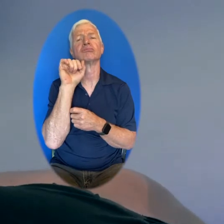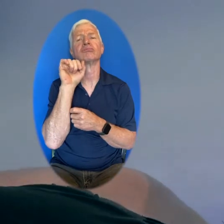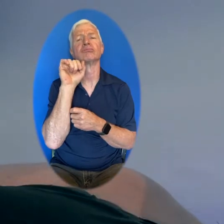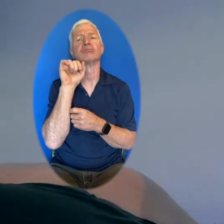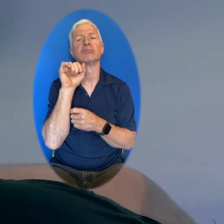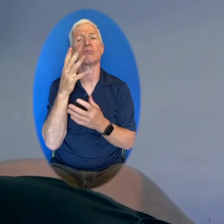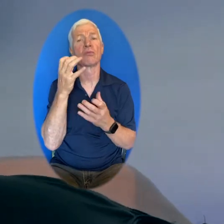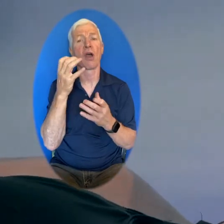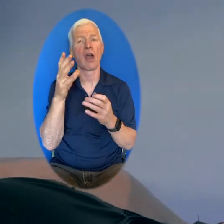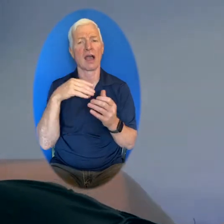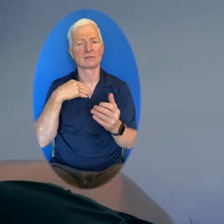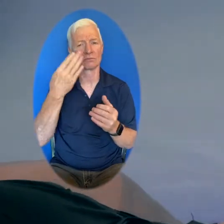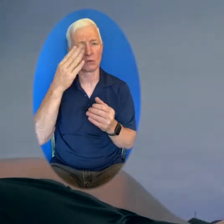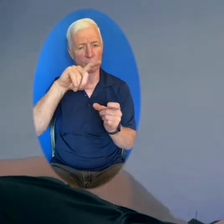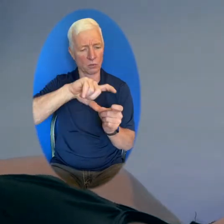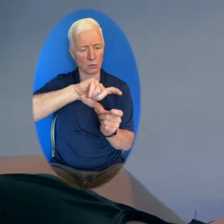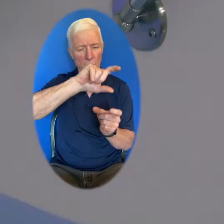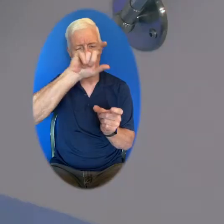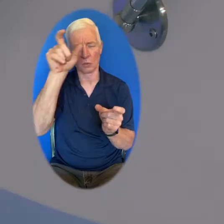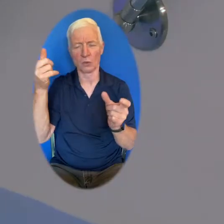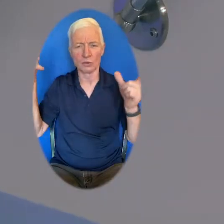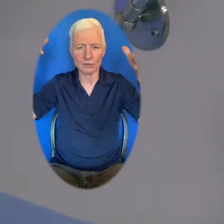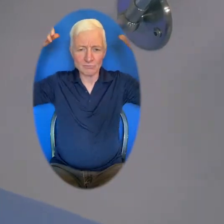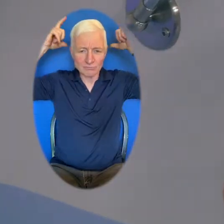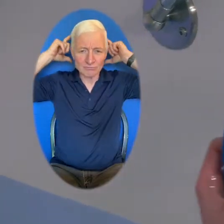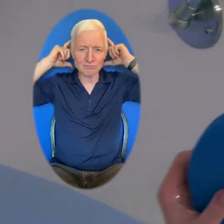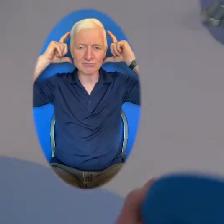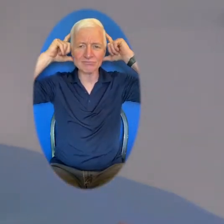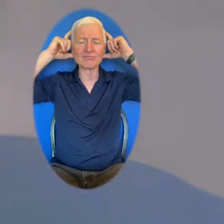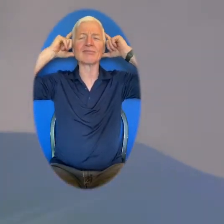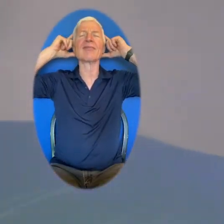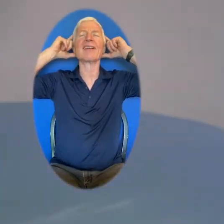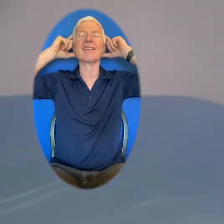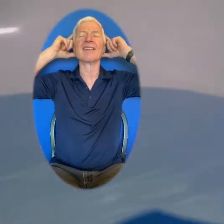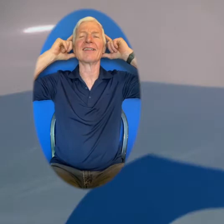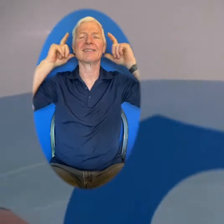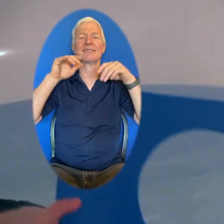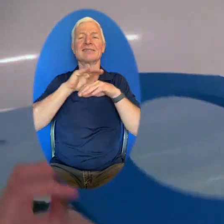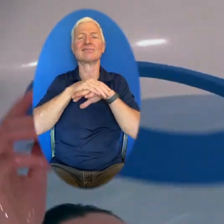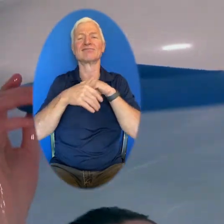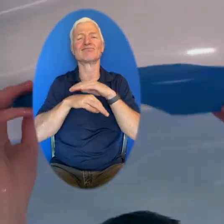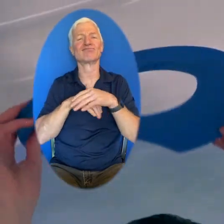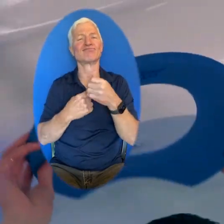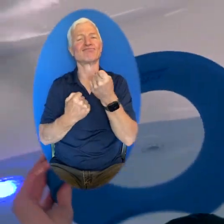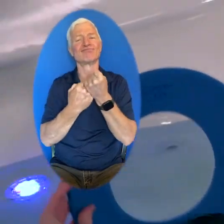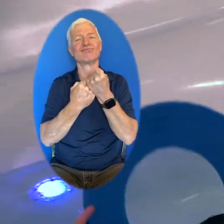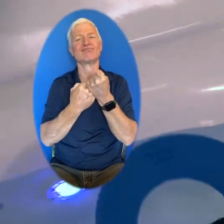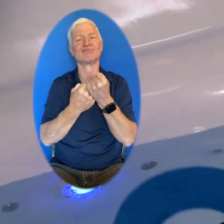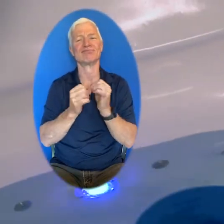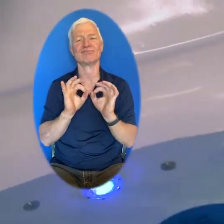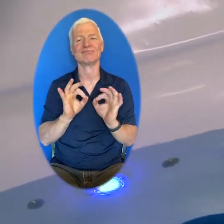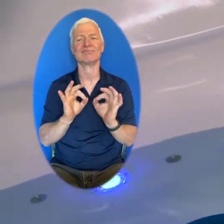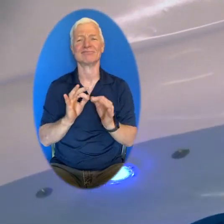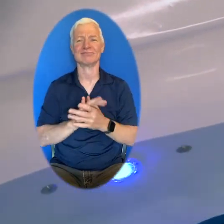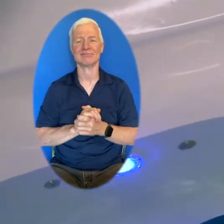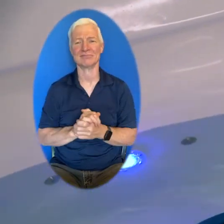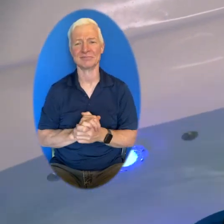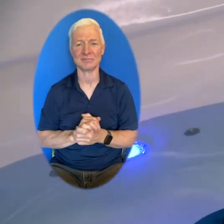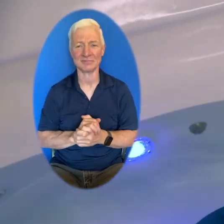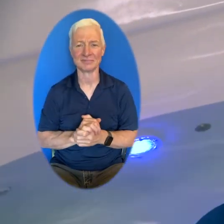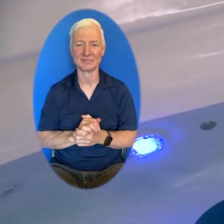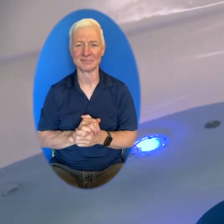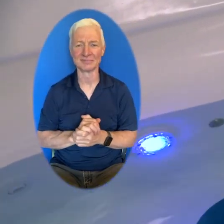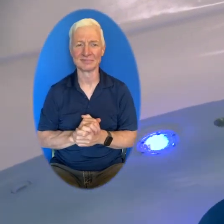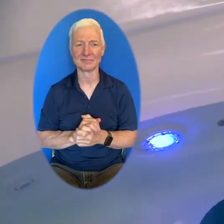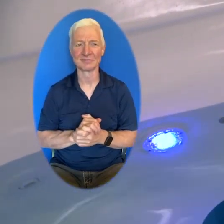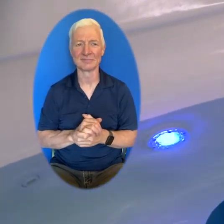first. Tilt your head back slightly or try the halo hanging inside the tank. It's designed to gently support your head to